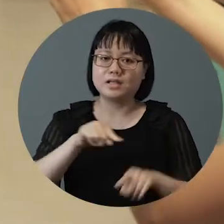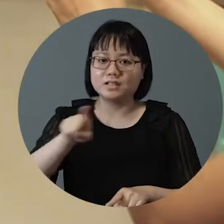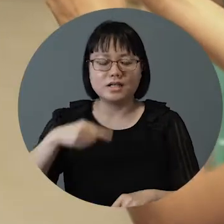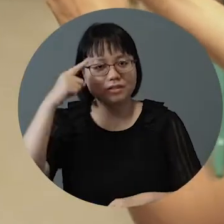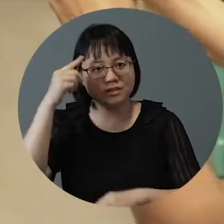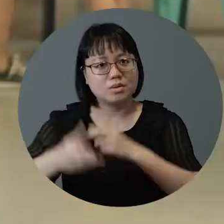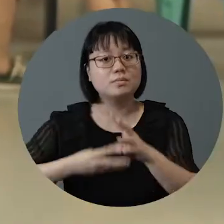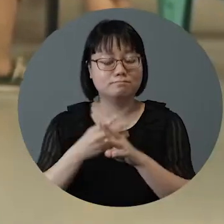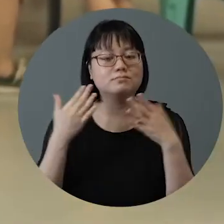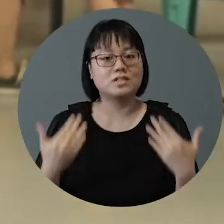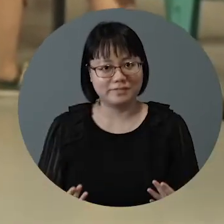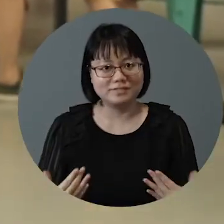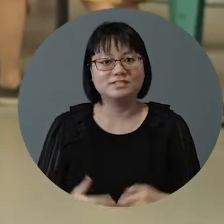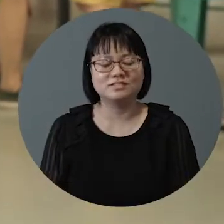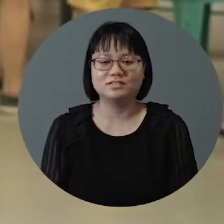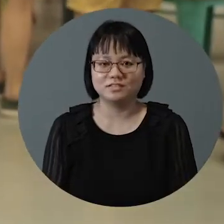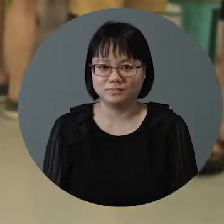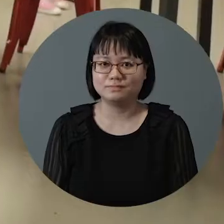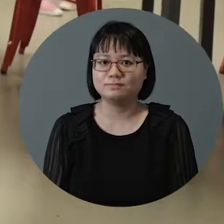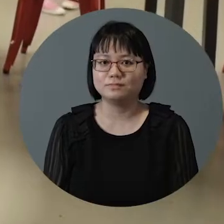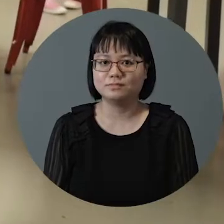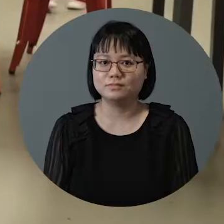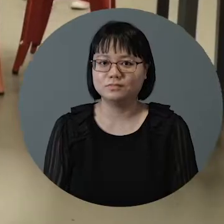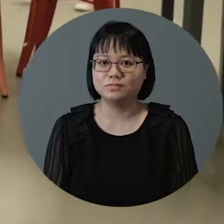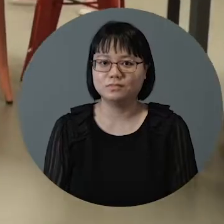they're figuring out the world at this stage.